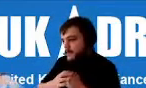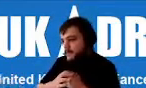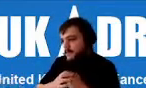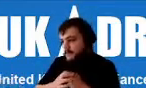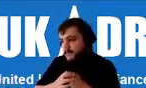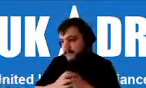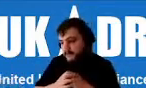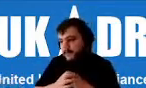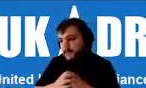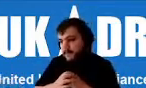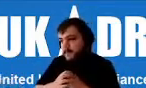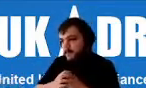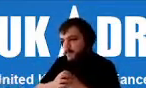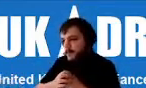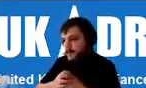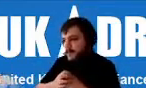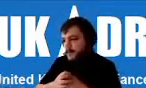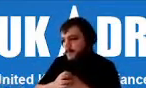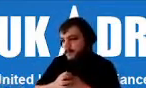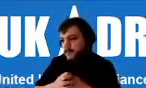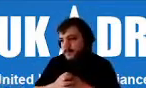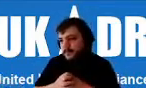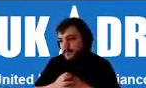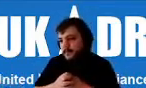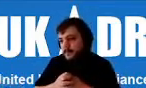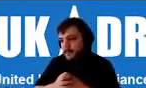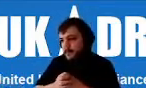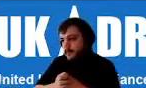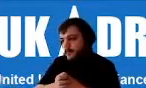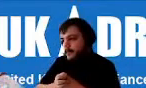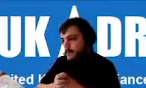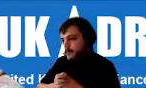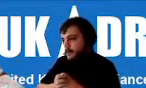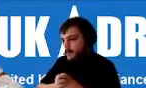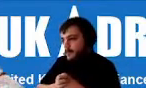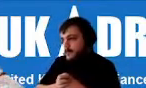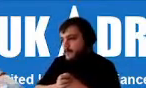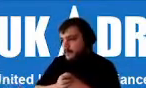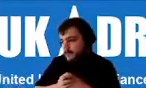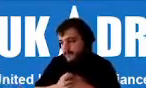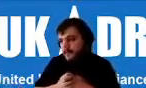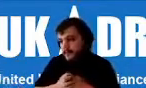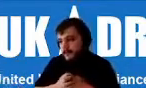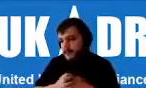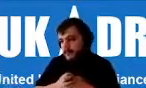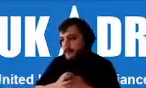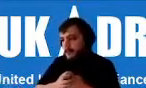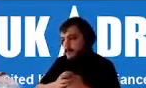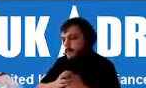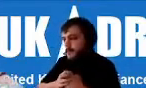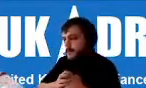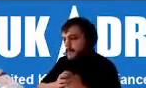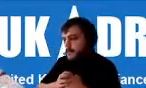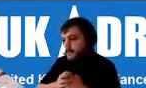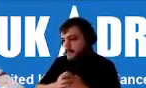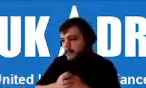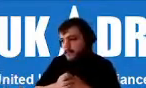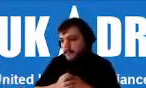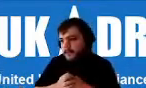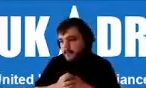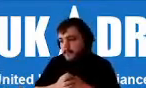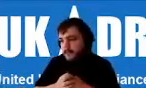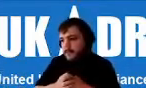study existential risk, which is defined as the kind of events that could wipe us out, either wholly